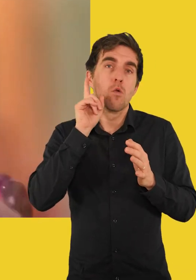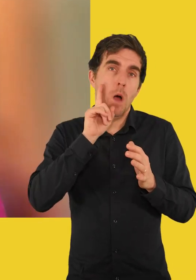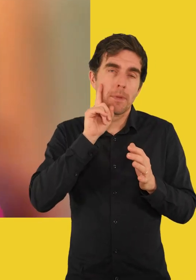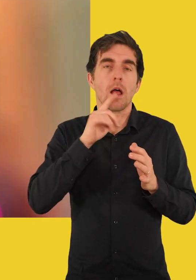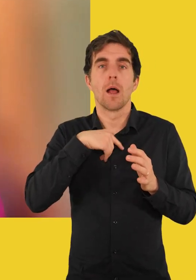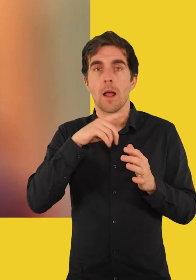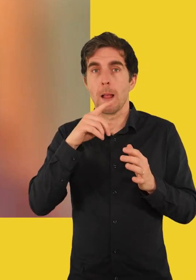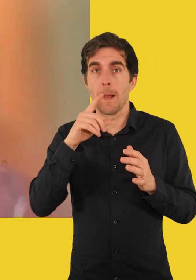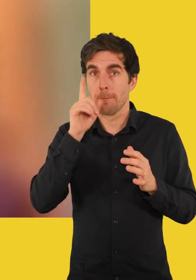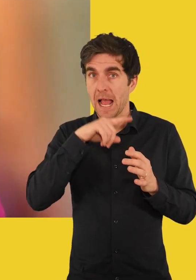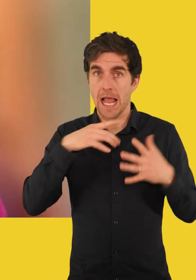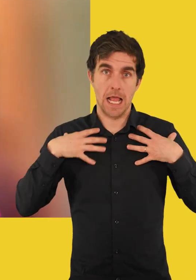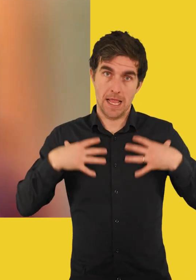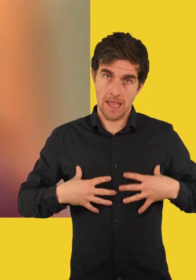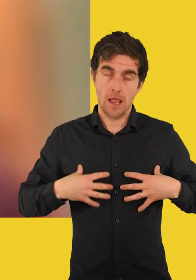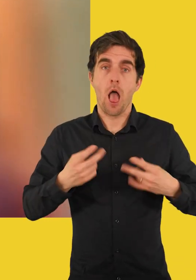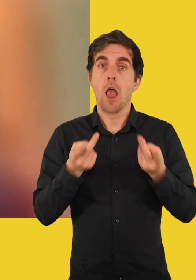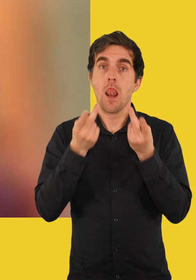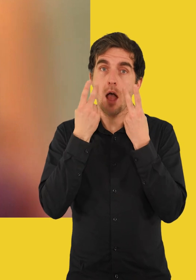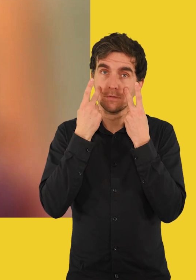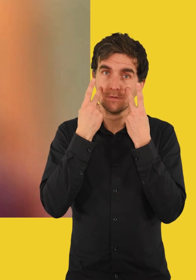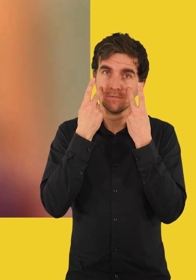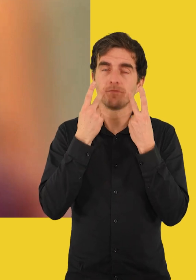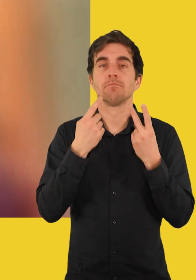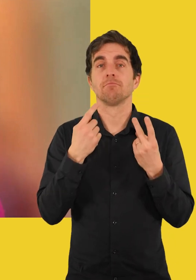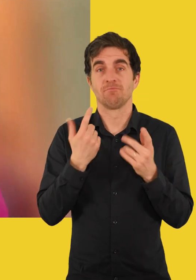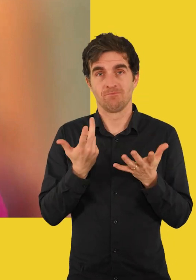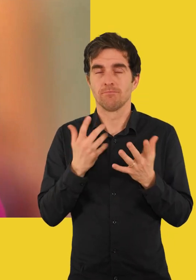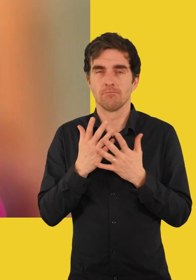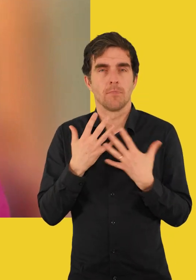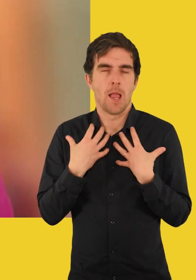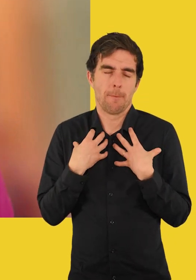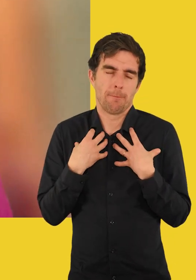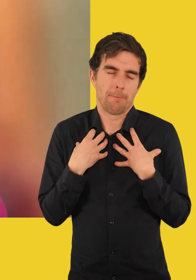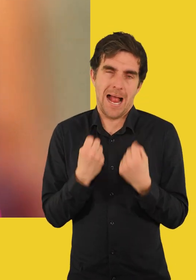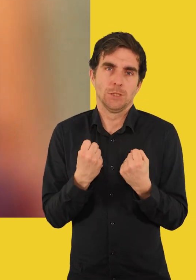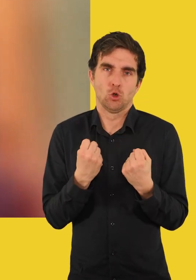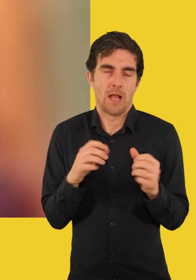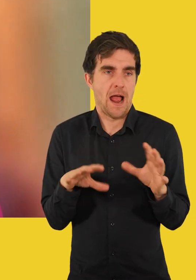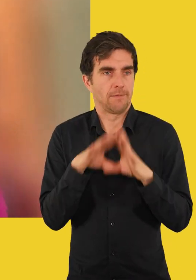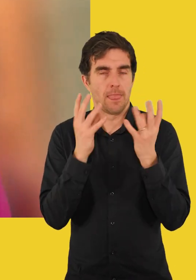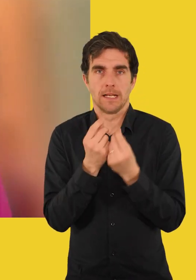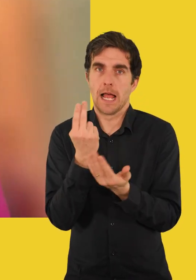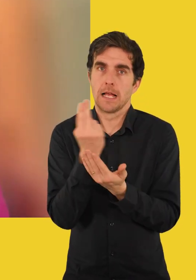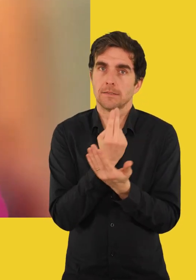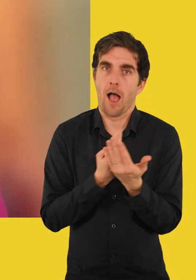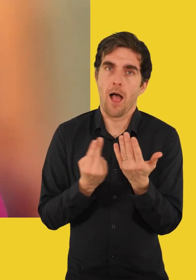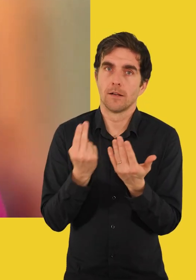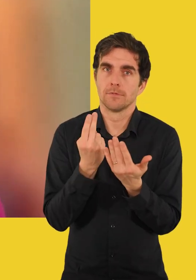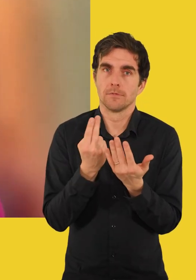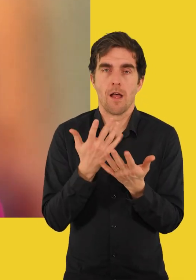wearing a pink top today and glasses. And as Kim said, I'm really passionate about everything